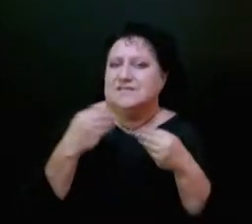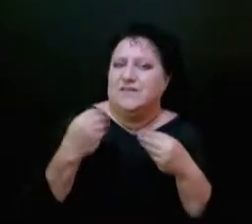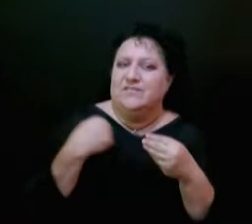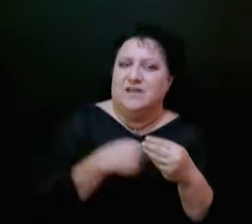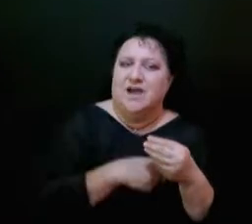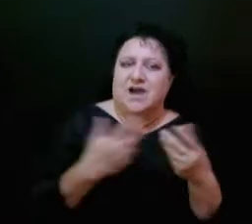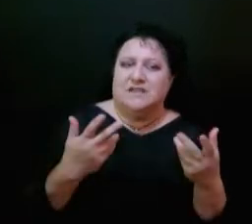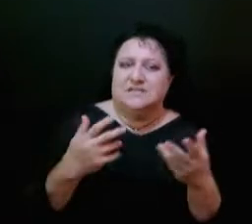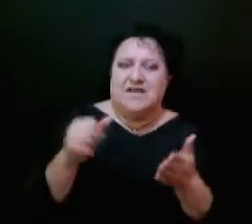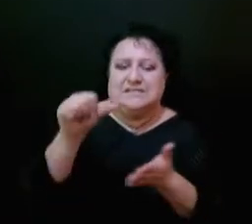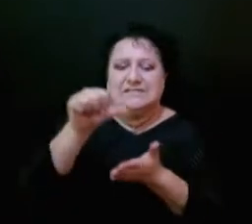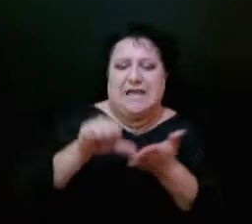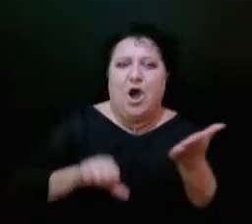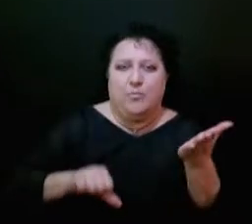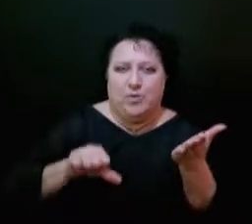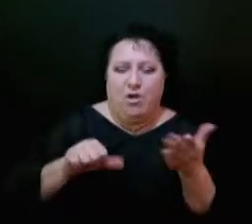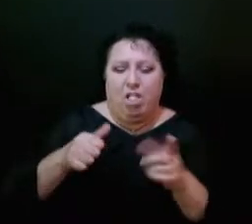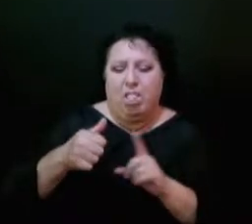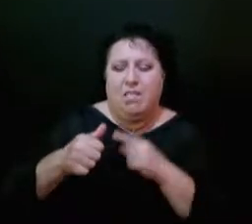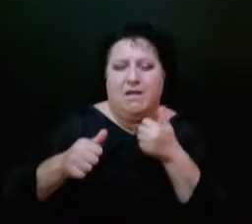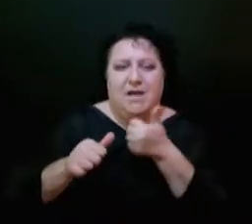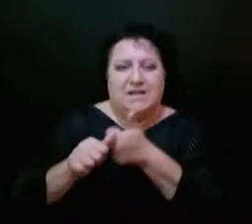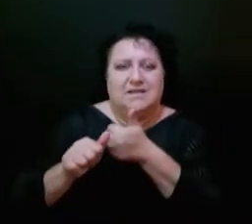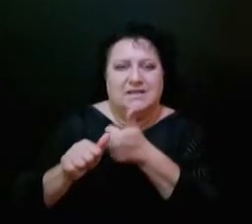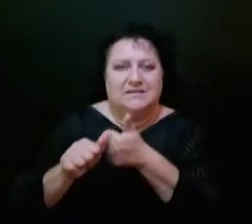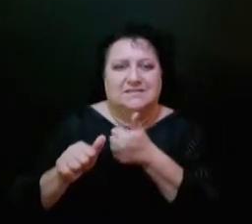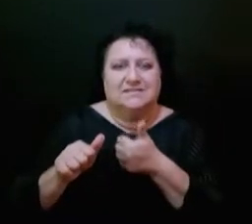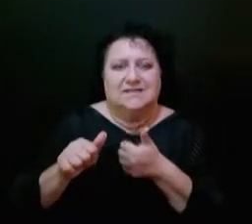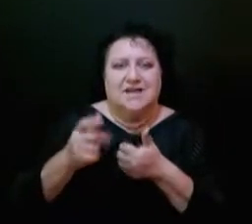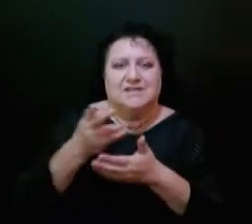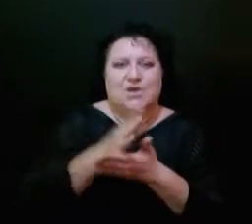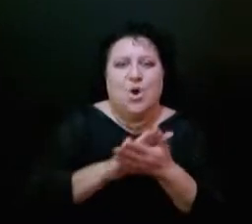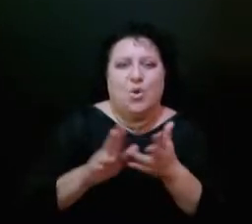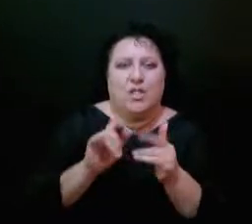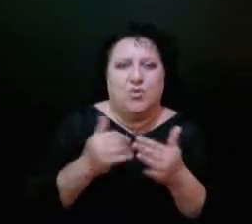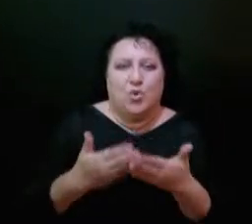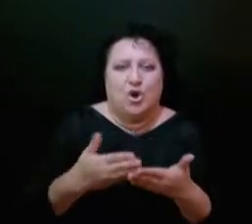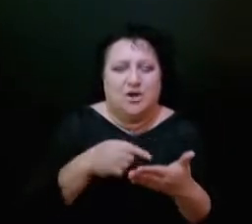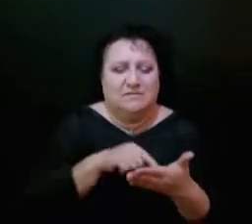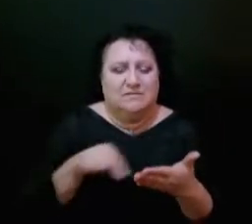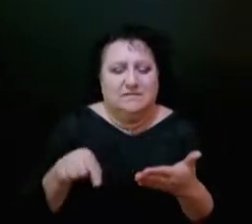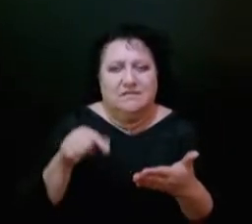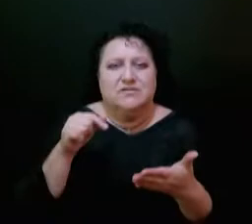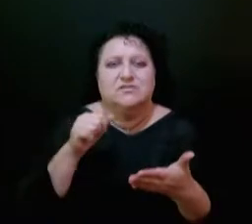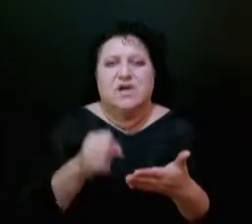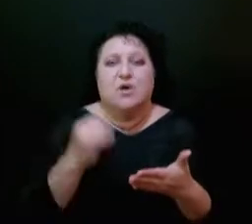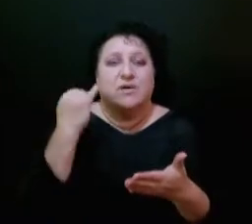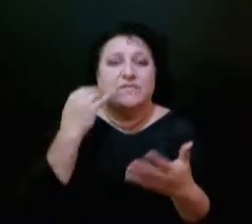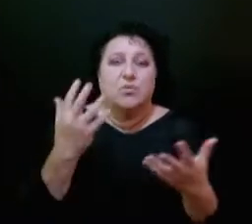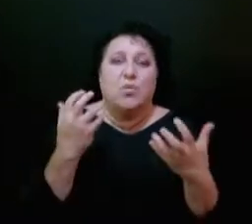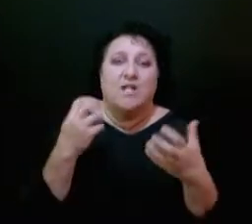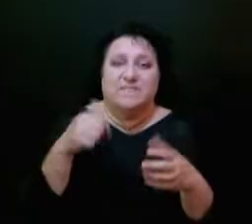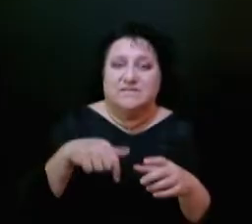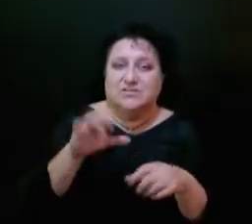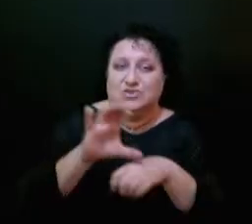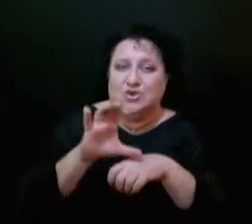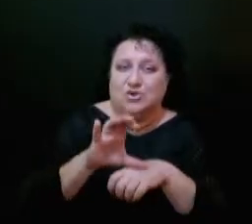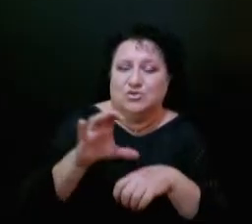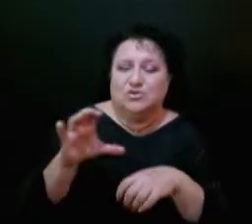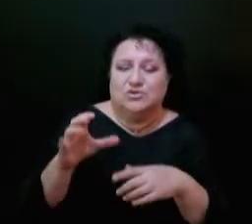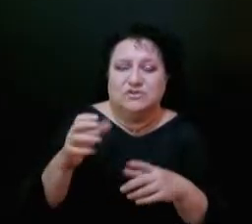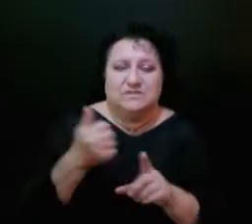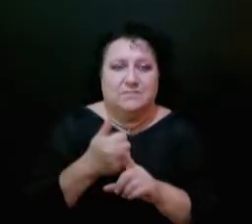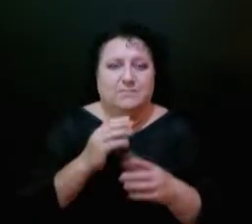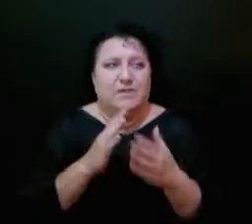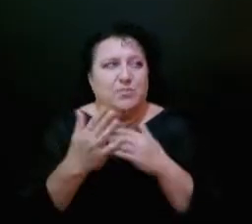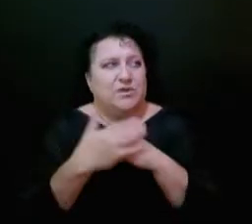word. So if we want the church, this church, to be what he has called us to be, I can't hear from God.